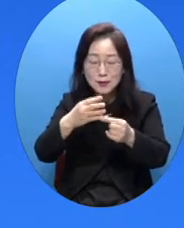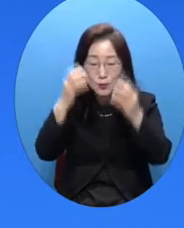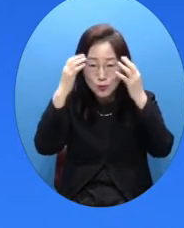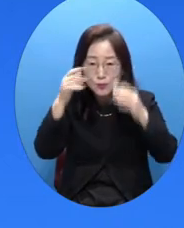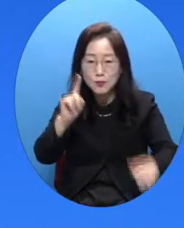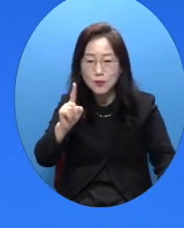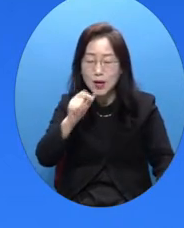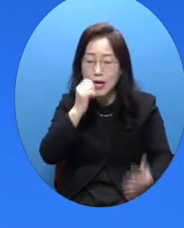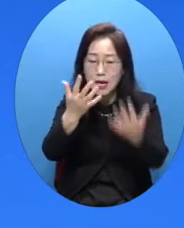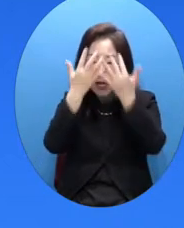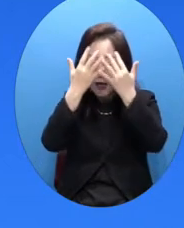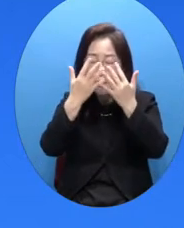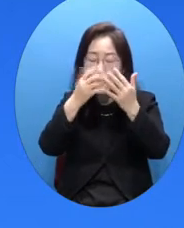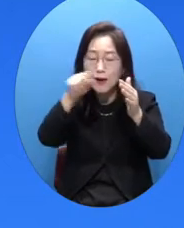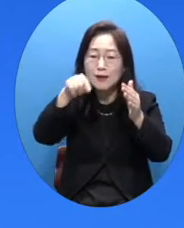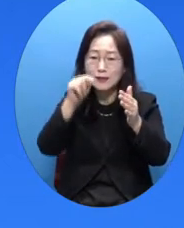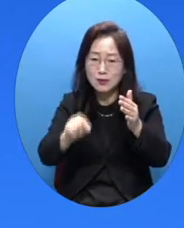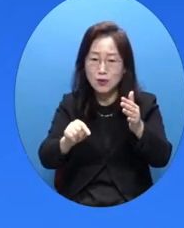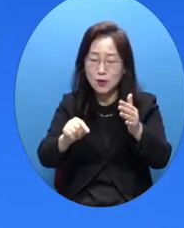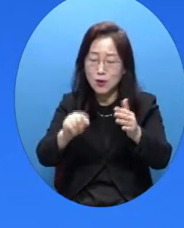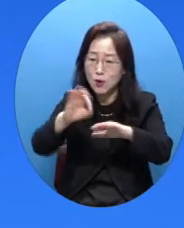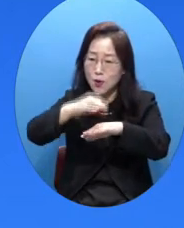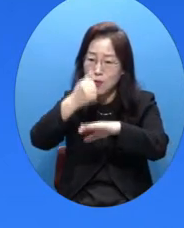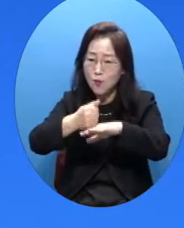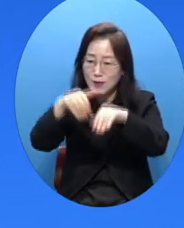Warden Joseph